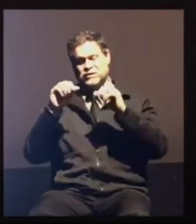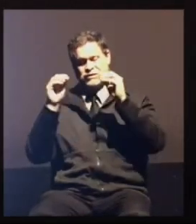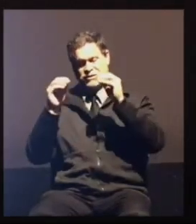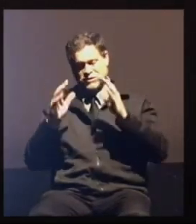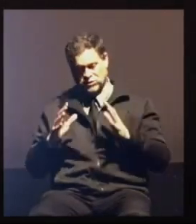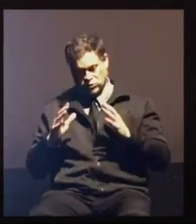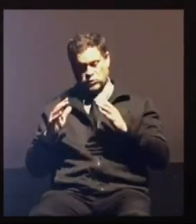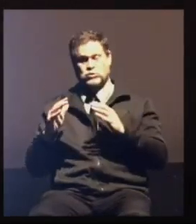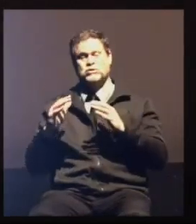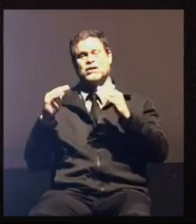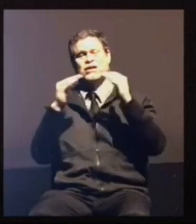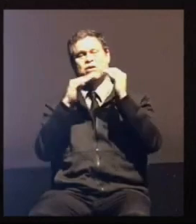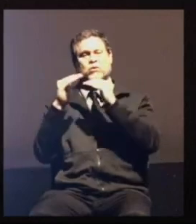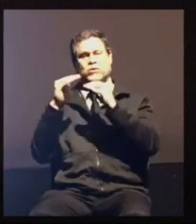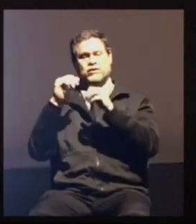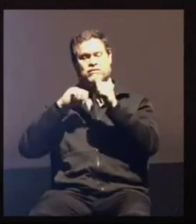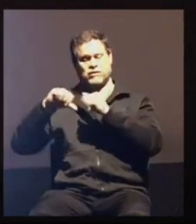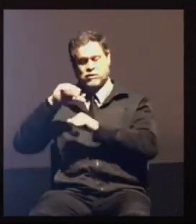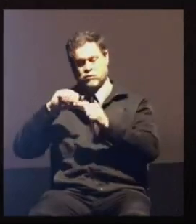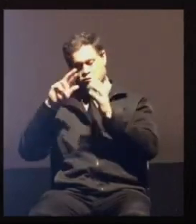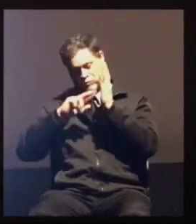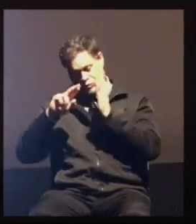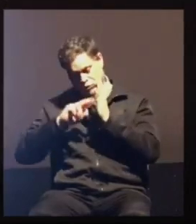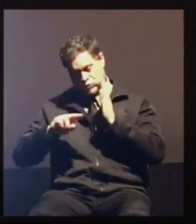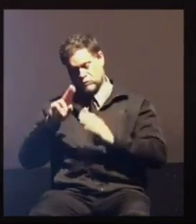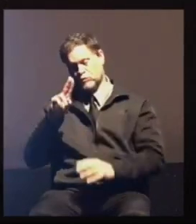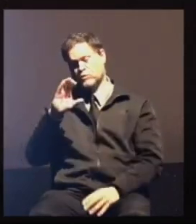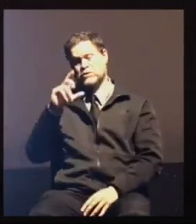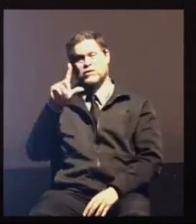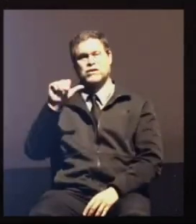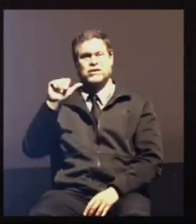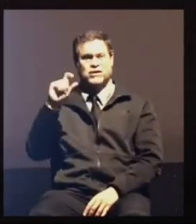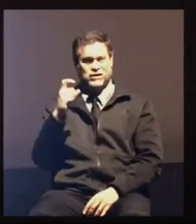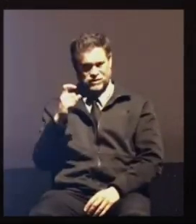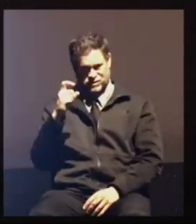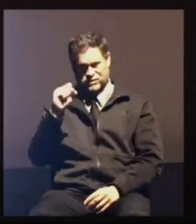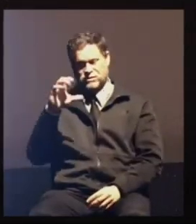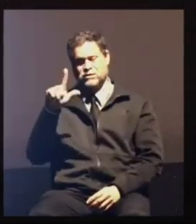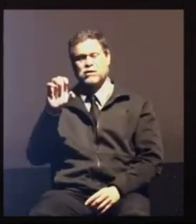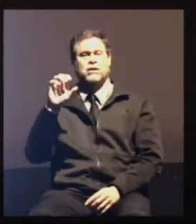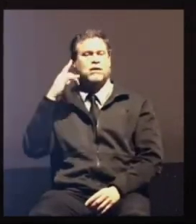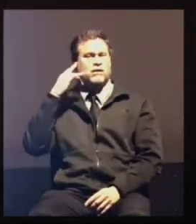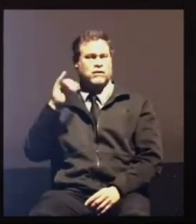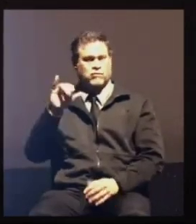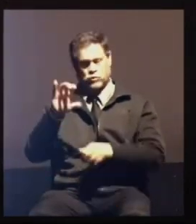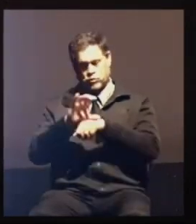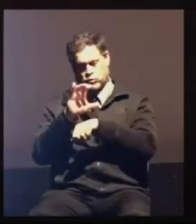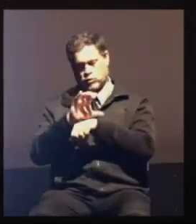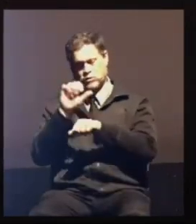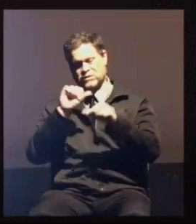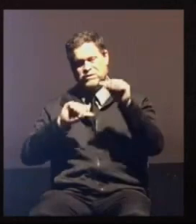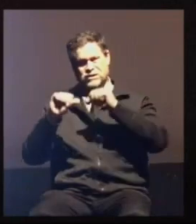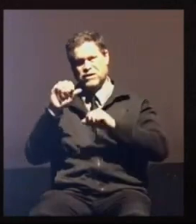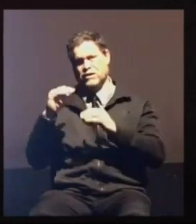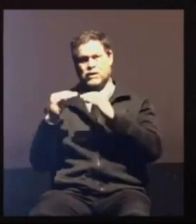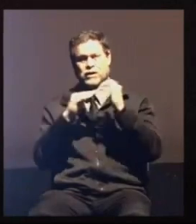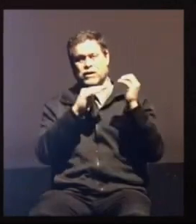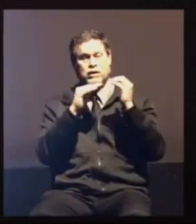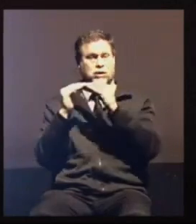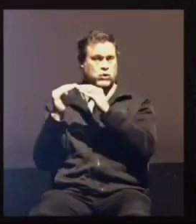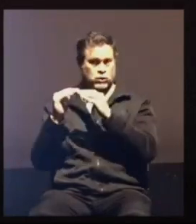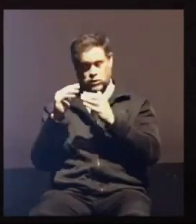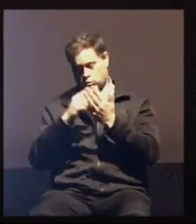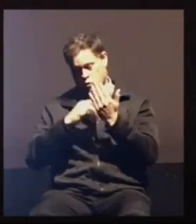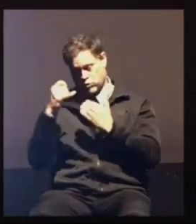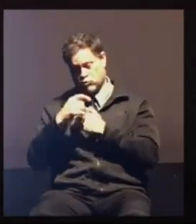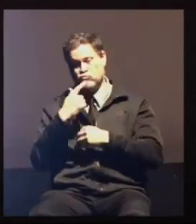Equity Fellow and a research partner for the UCLA X Scale California Computer Science Equity Project. Her